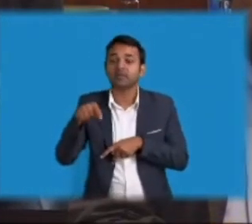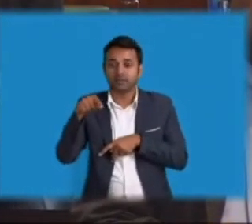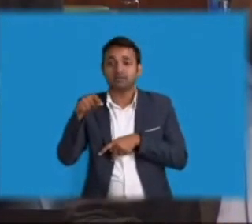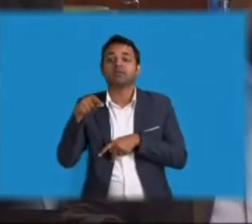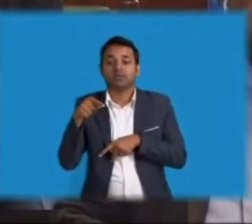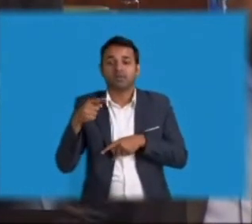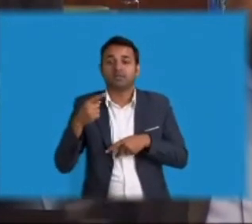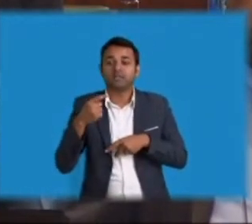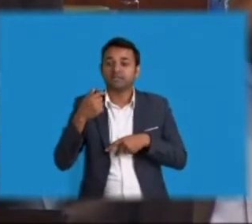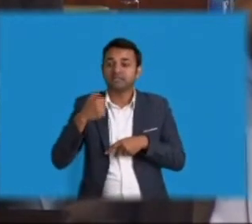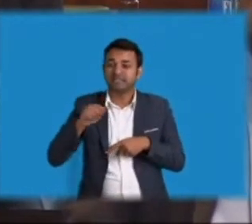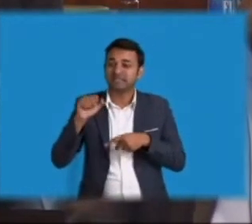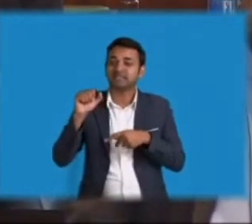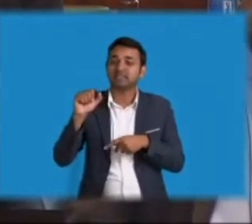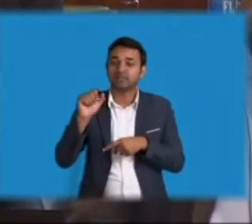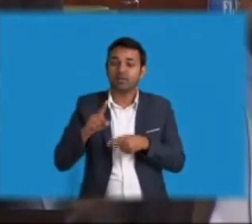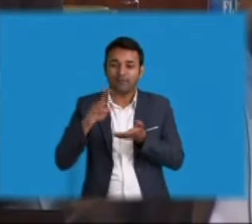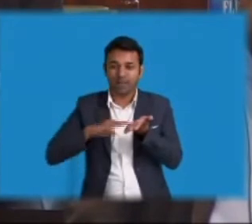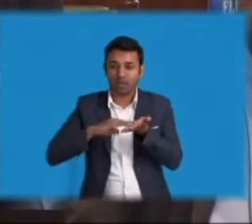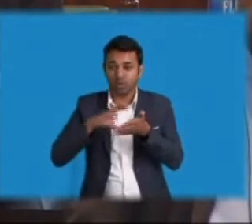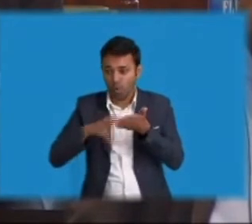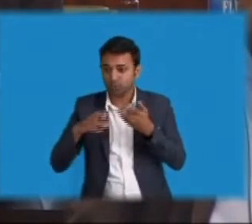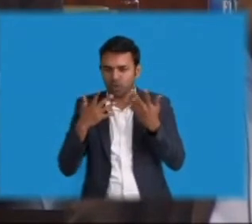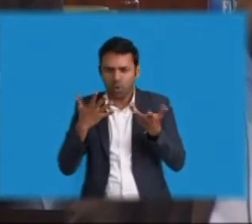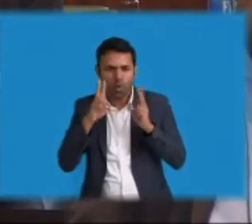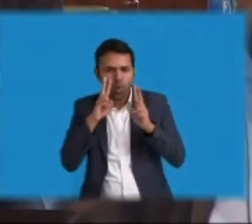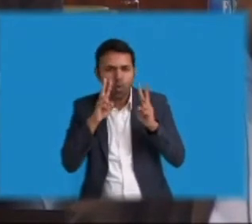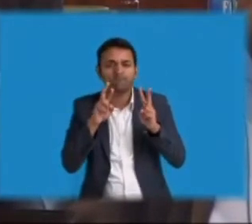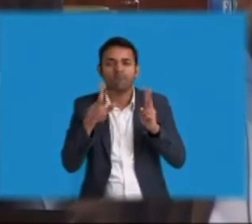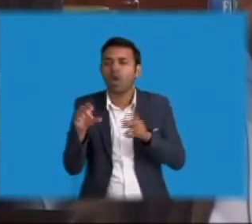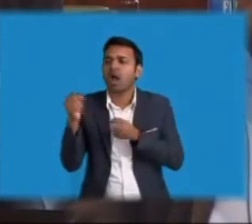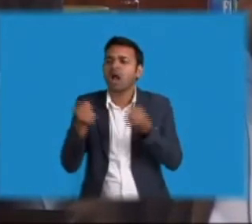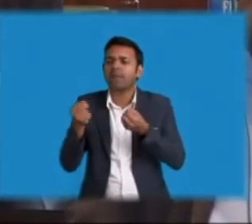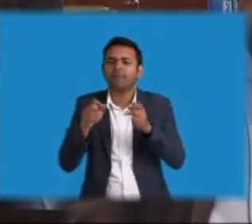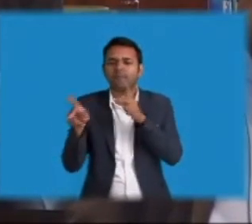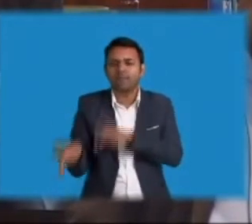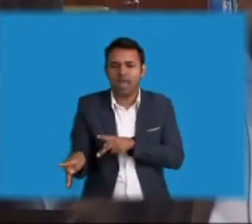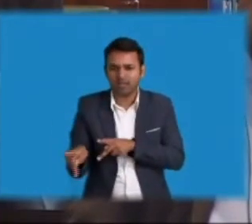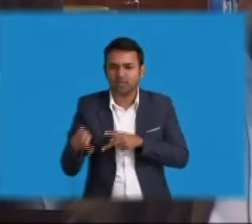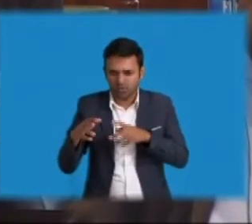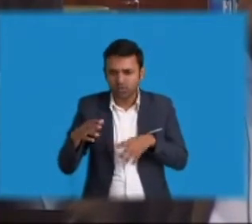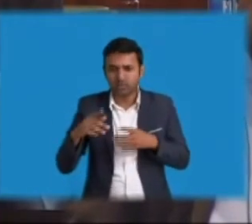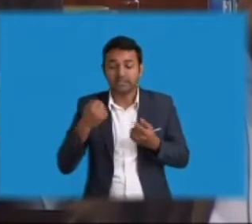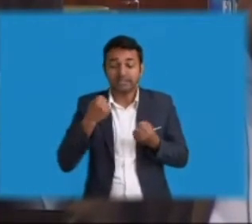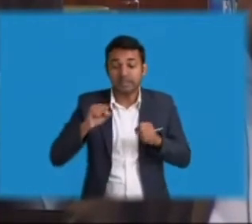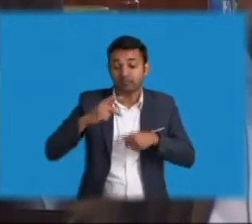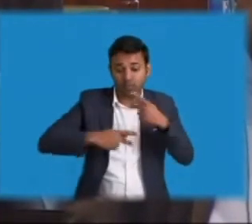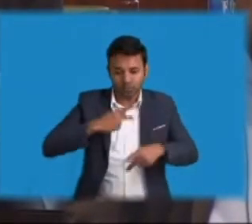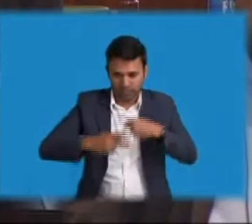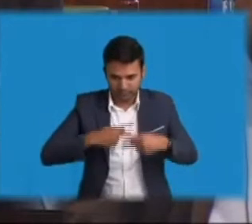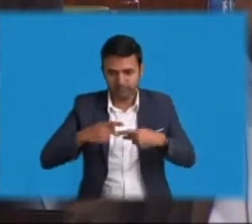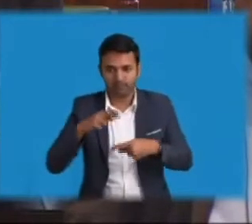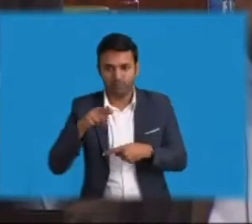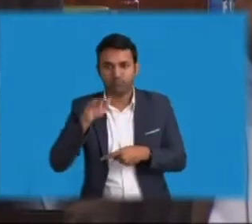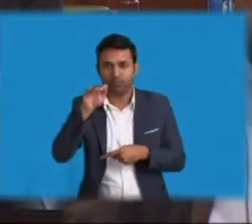sea view restaurant project proposed for the site. This proposal is now being assessed by the Suva City Council and their